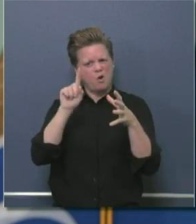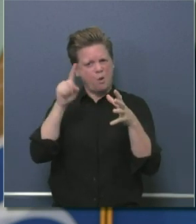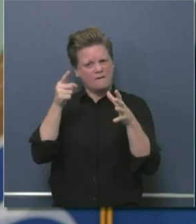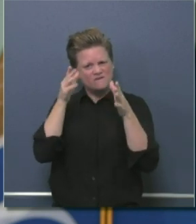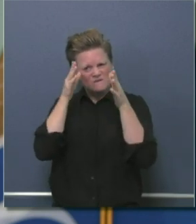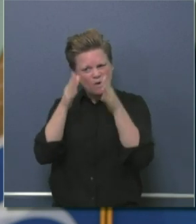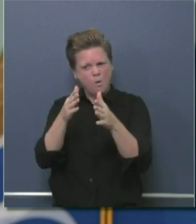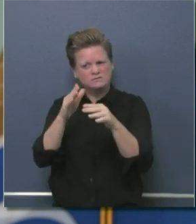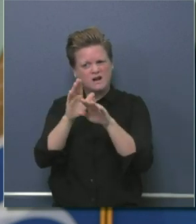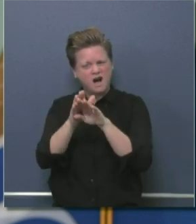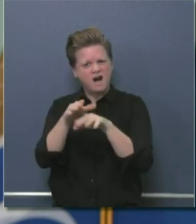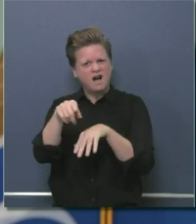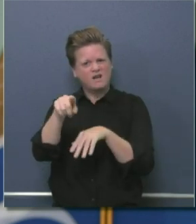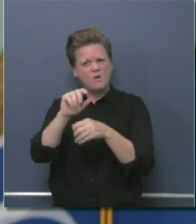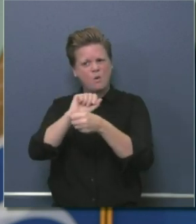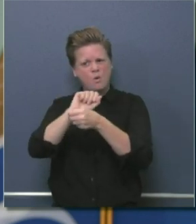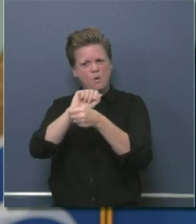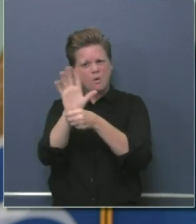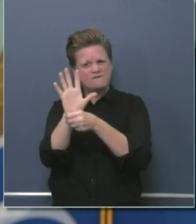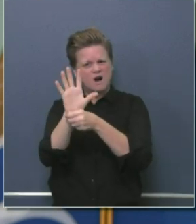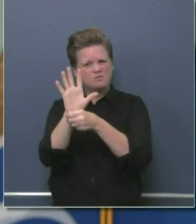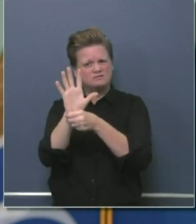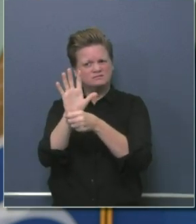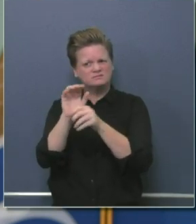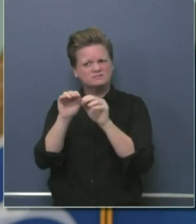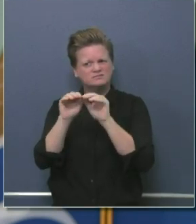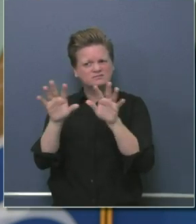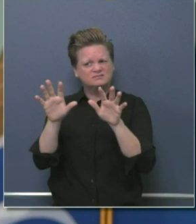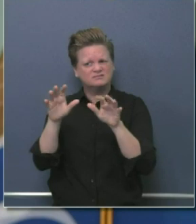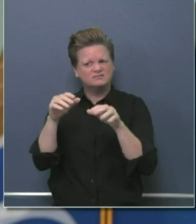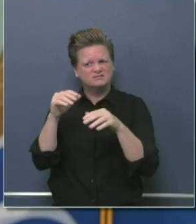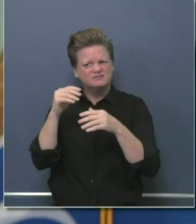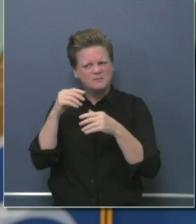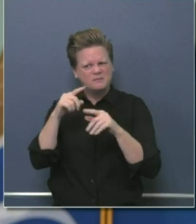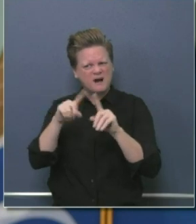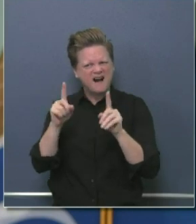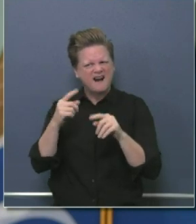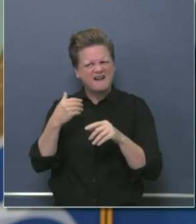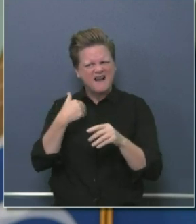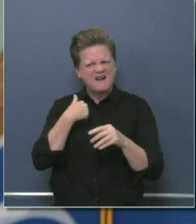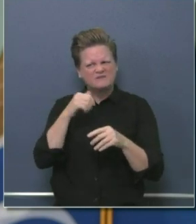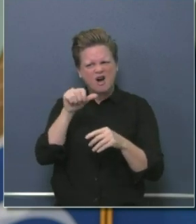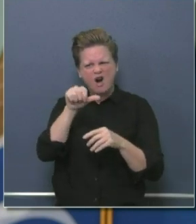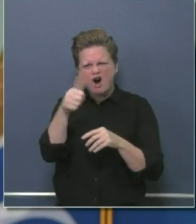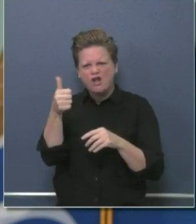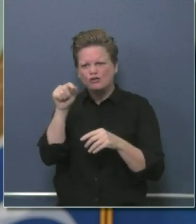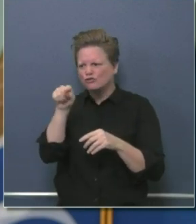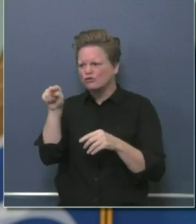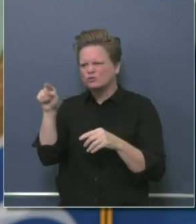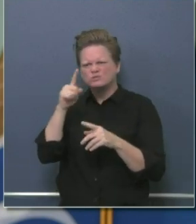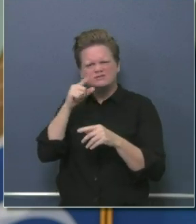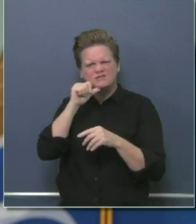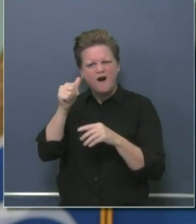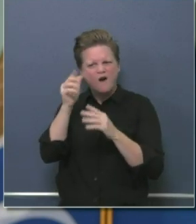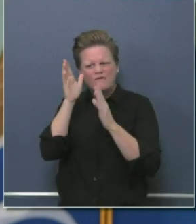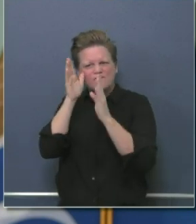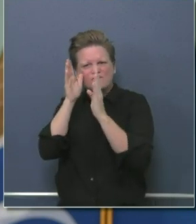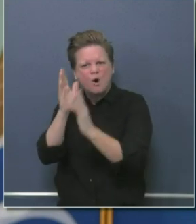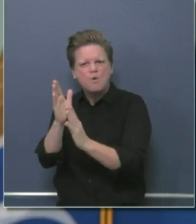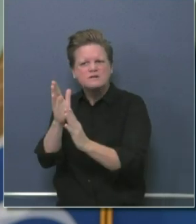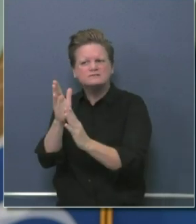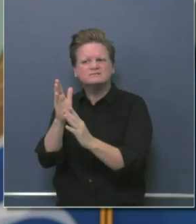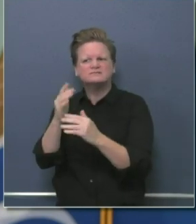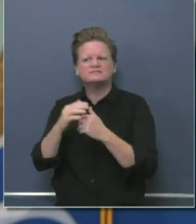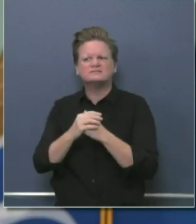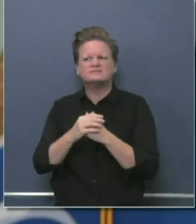some lawmakers are putting out legislation that doesn't seem related, and I want to know if you see an appetite for those. Will there be a path